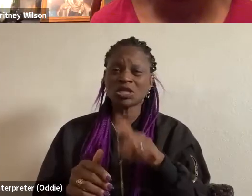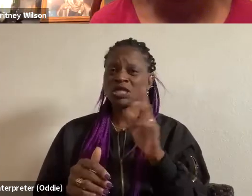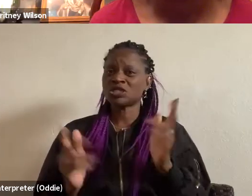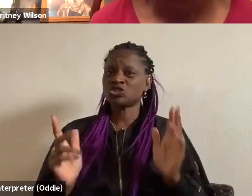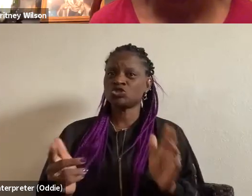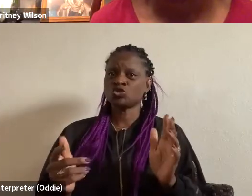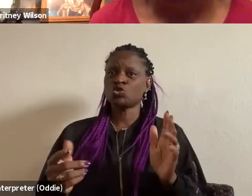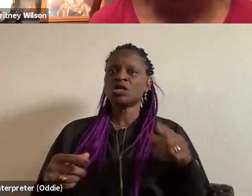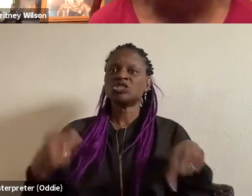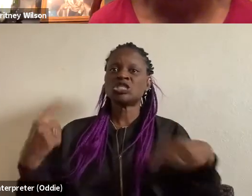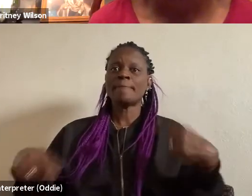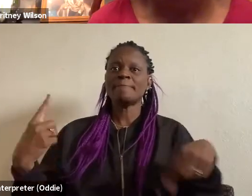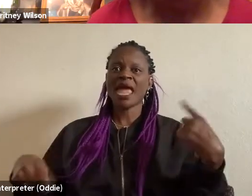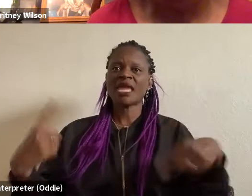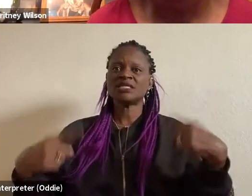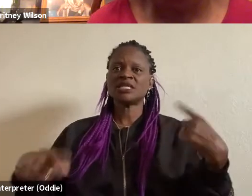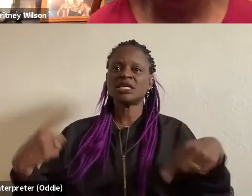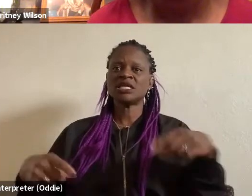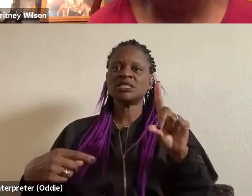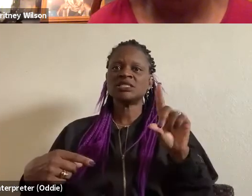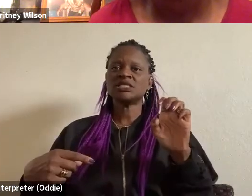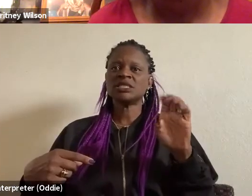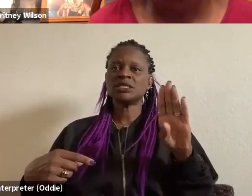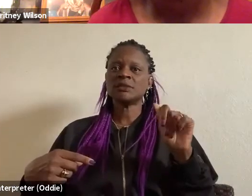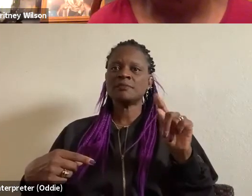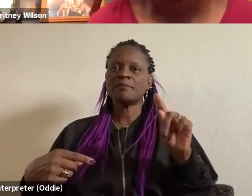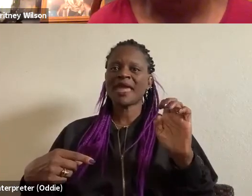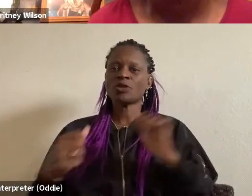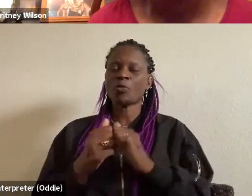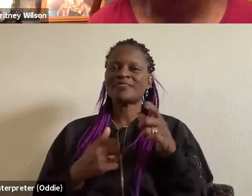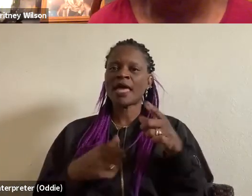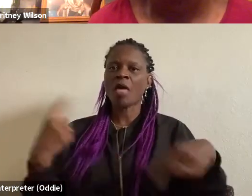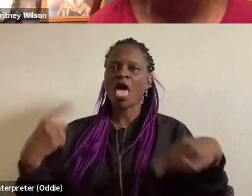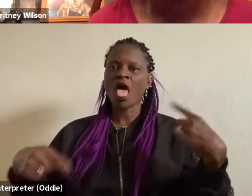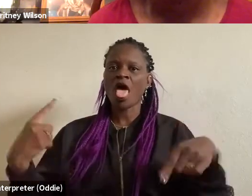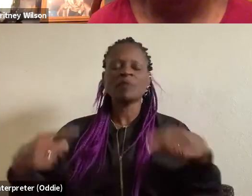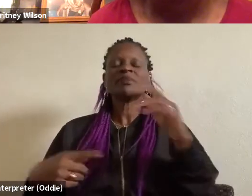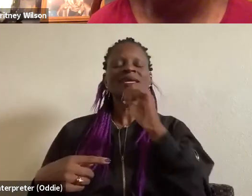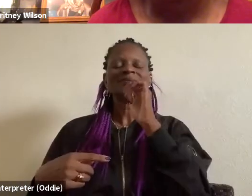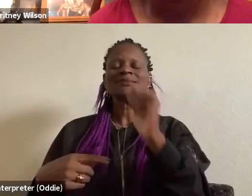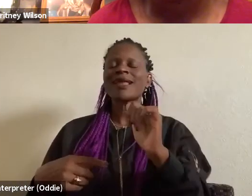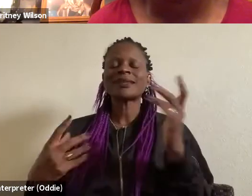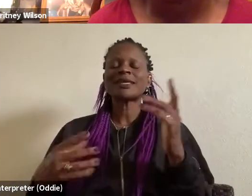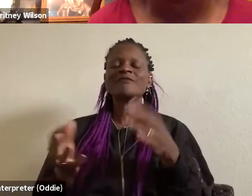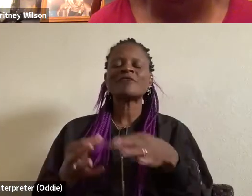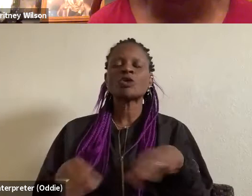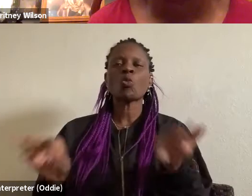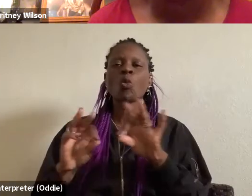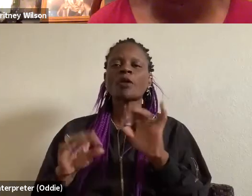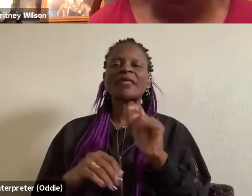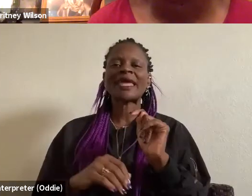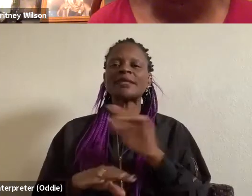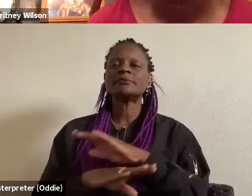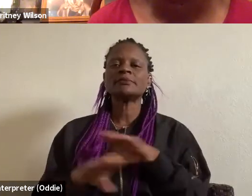Like, you don't have to do that work. So don't waste your time. They're never worth it. I can promise you that. No. And in